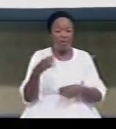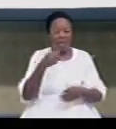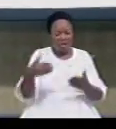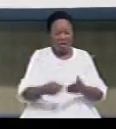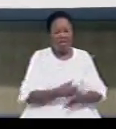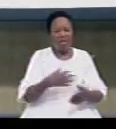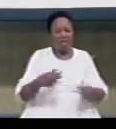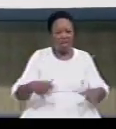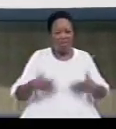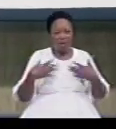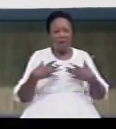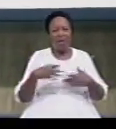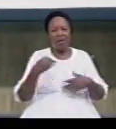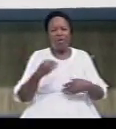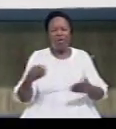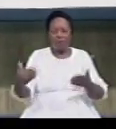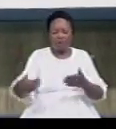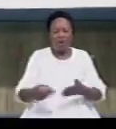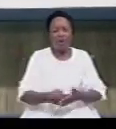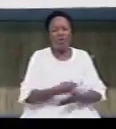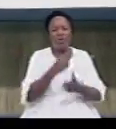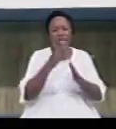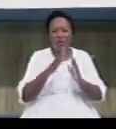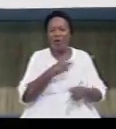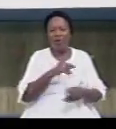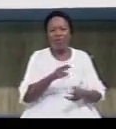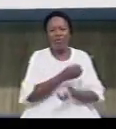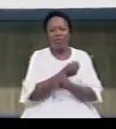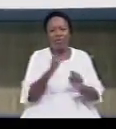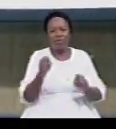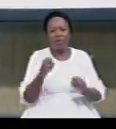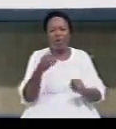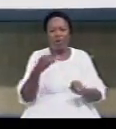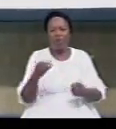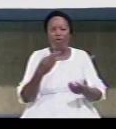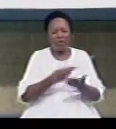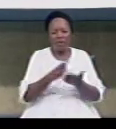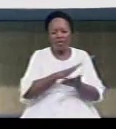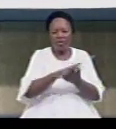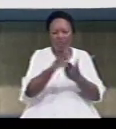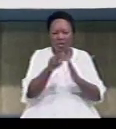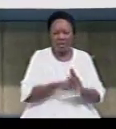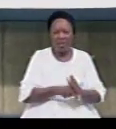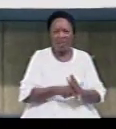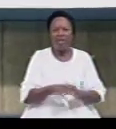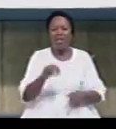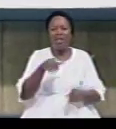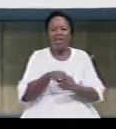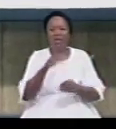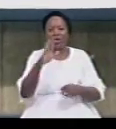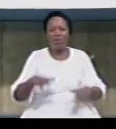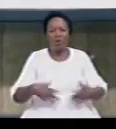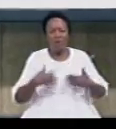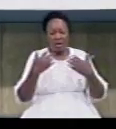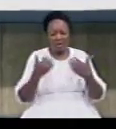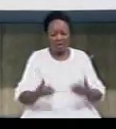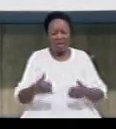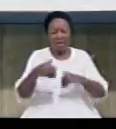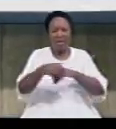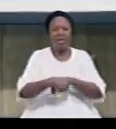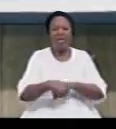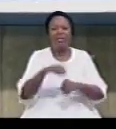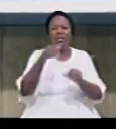life of renewal, of redemption, of righteousness in your life tonight,